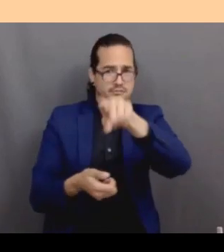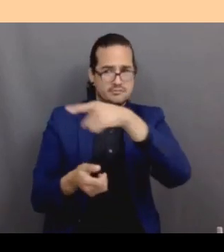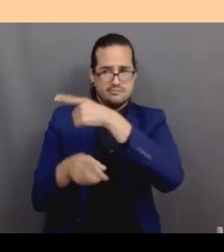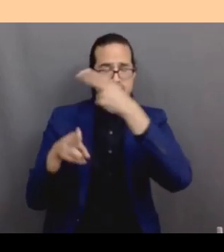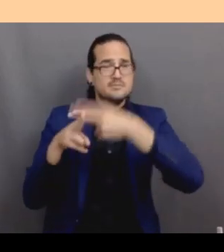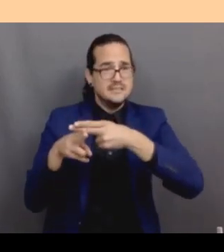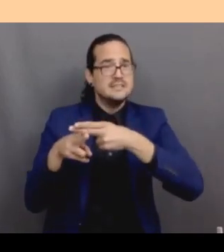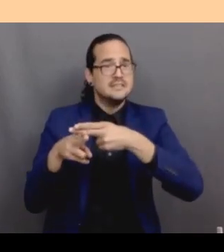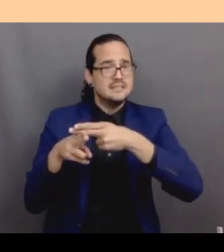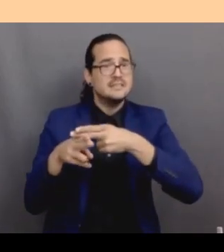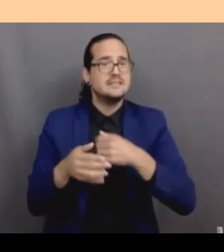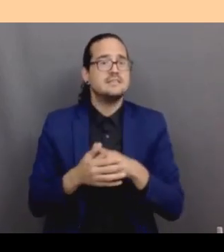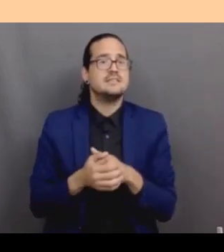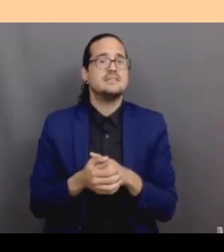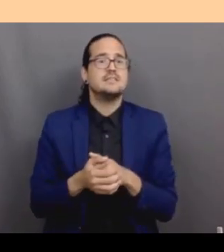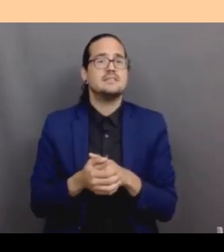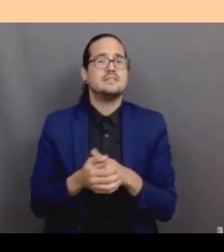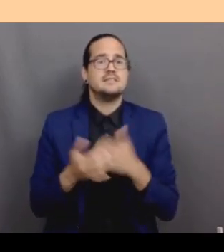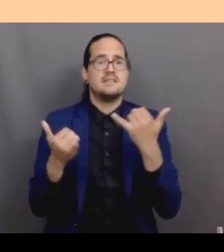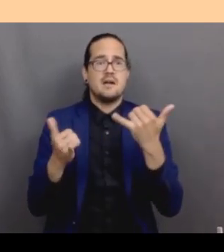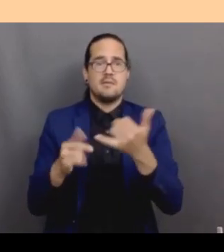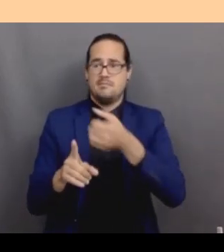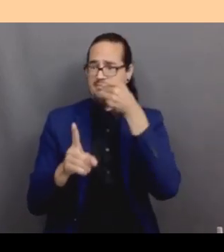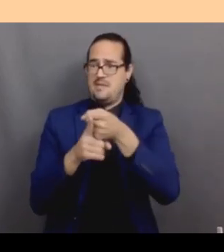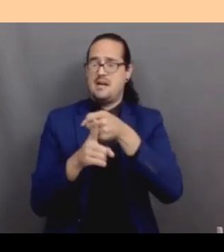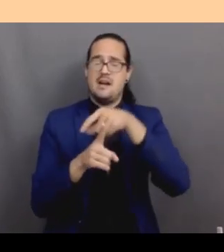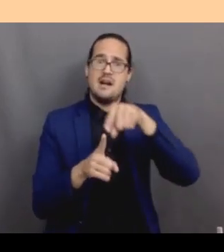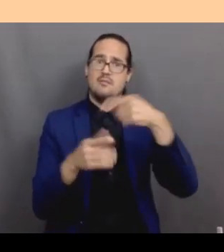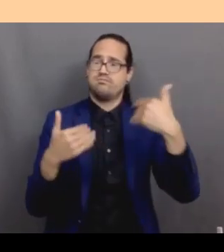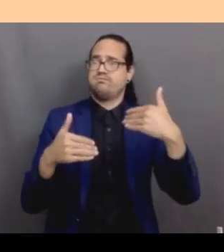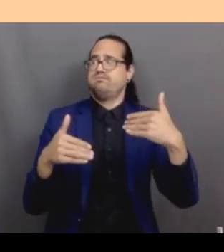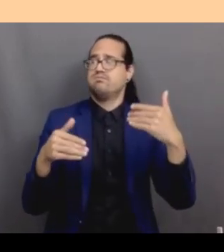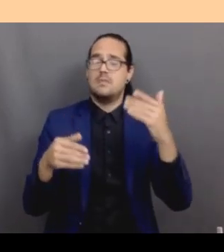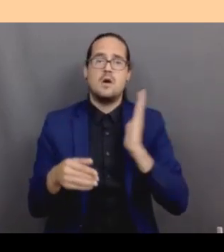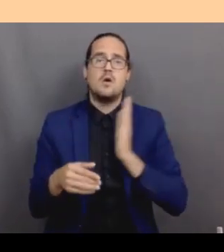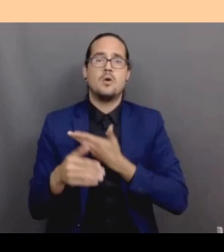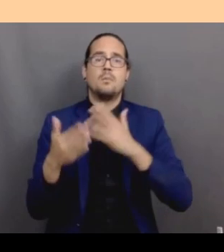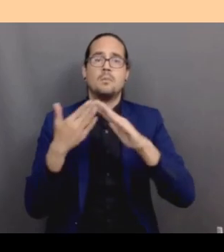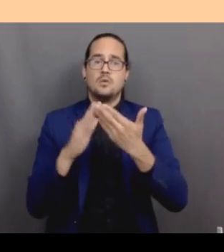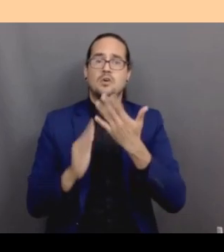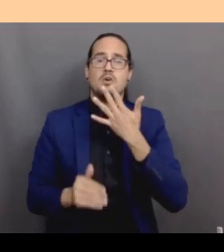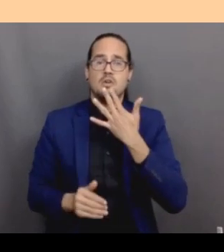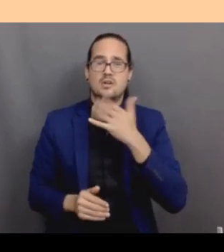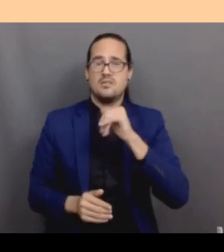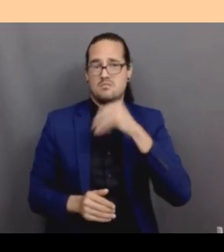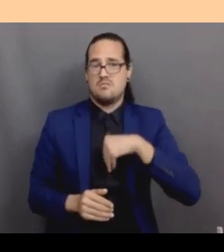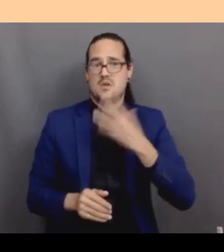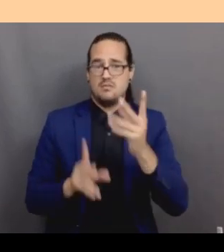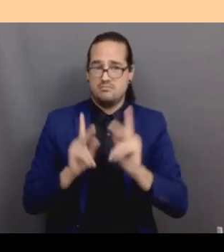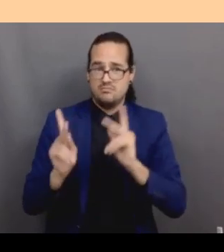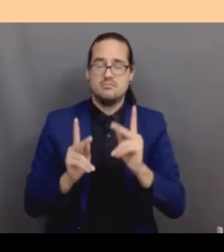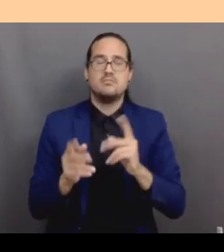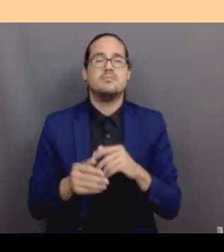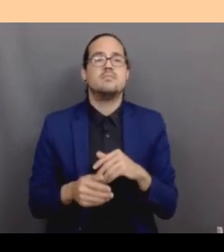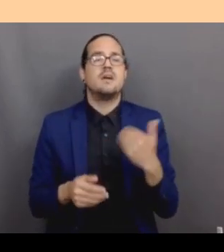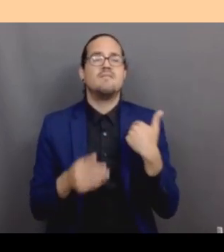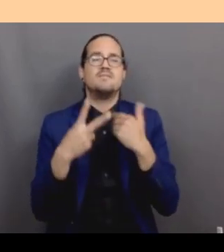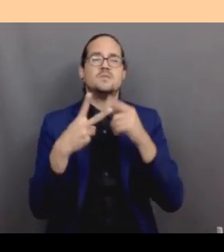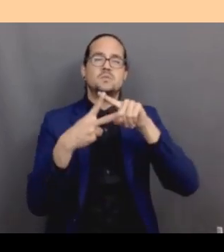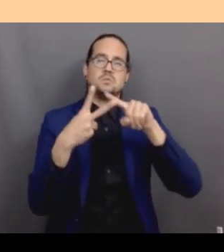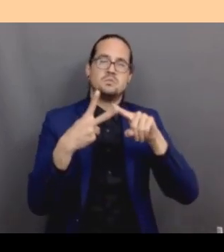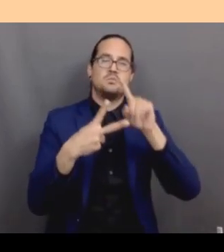color. And I'm wondering, and this might be a two-part question for both of our lovely panelists this